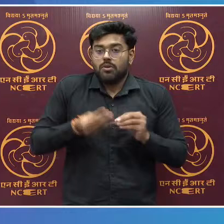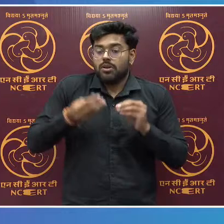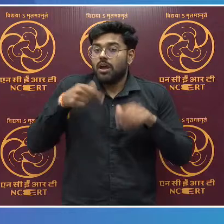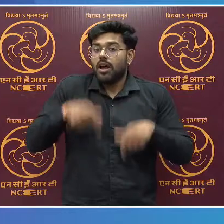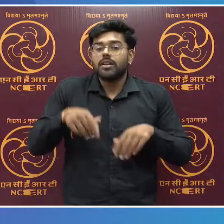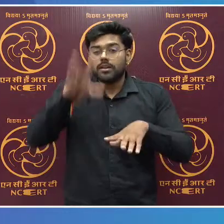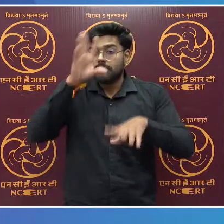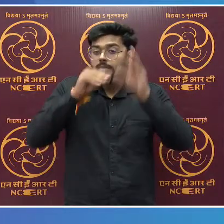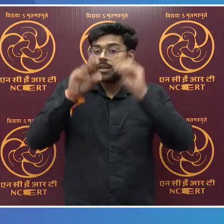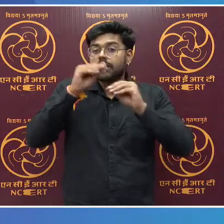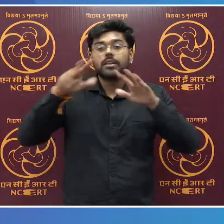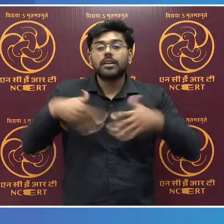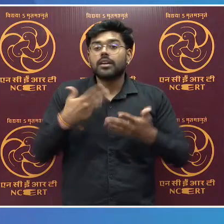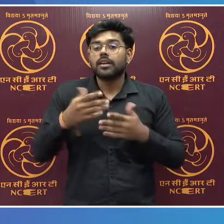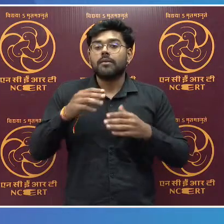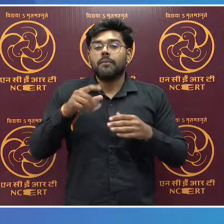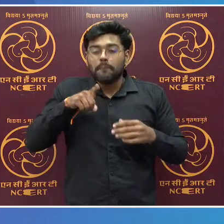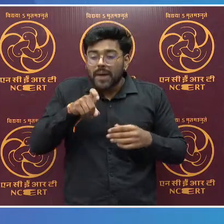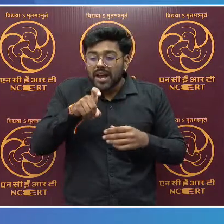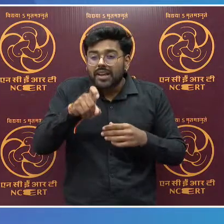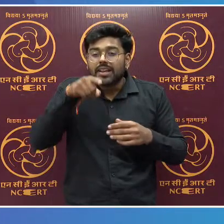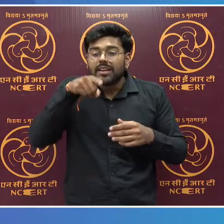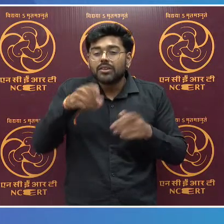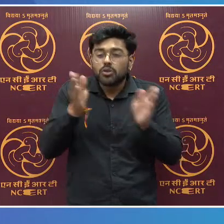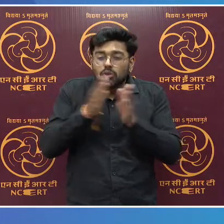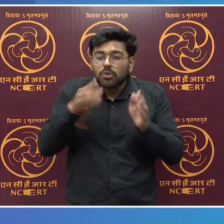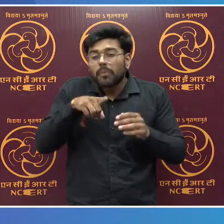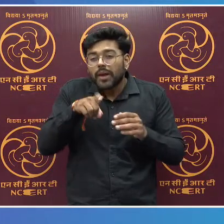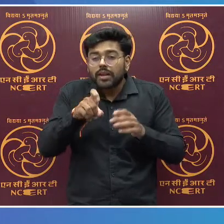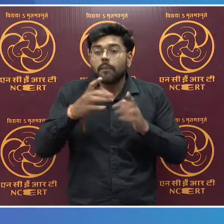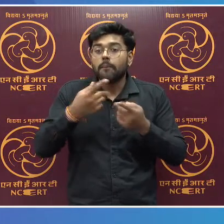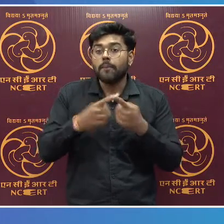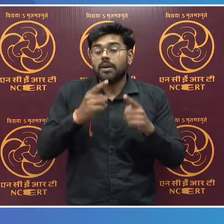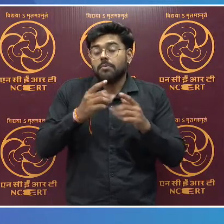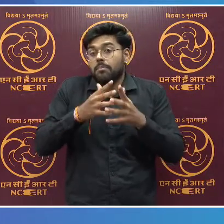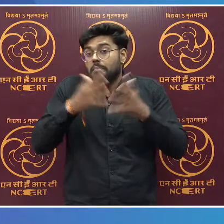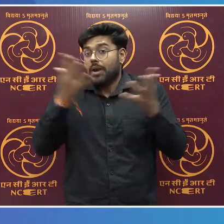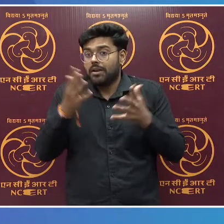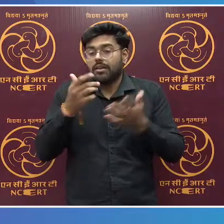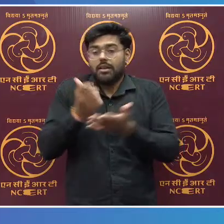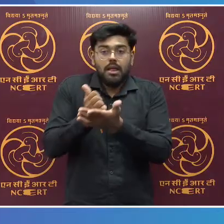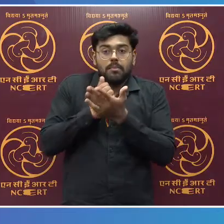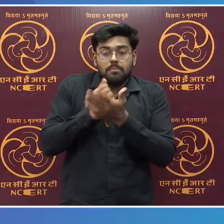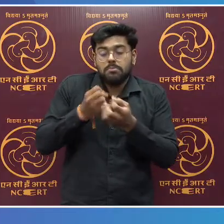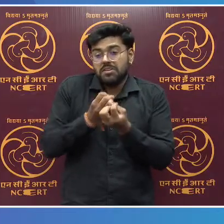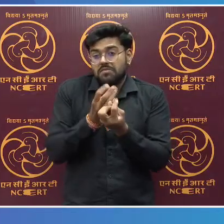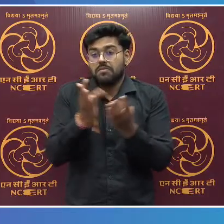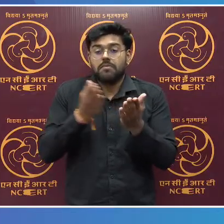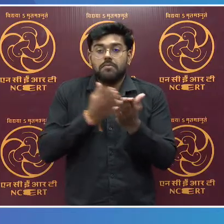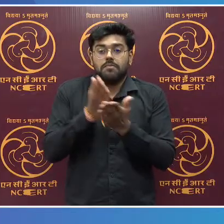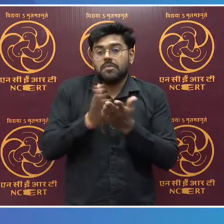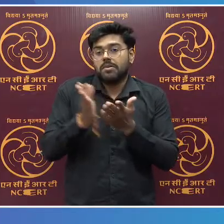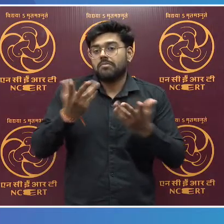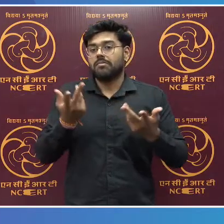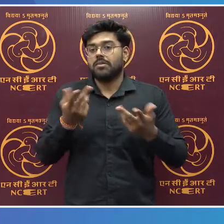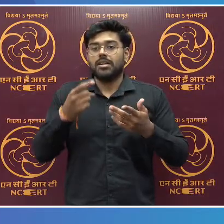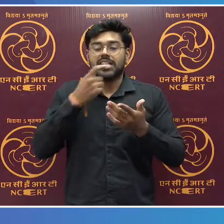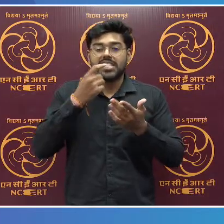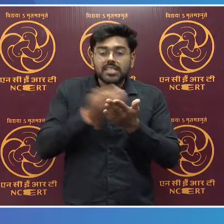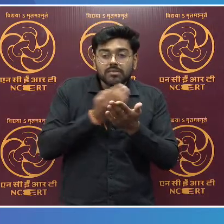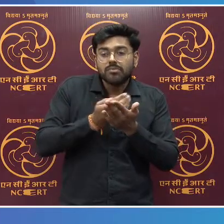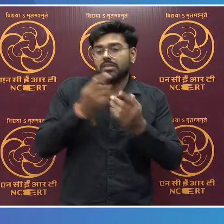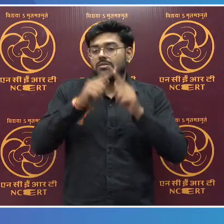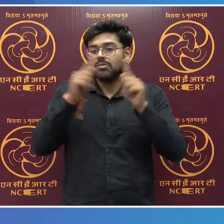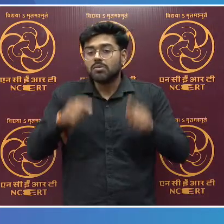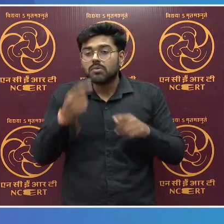we learned that the microorganisms may be tiny, but they are mighty. They help us making food like curd and bread and idli